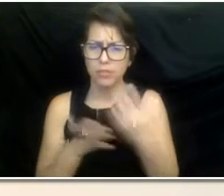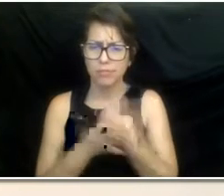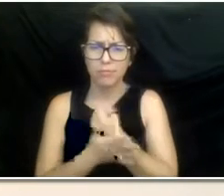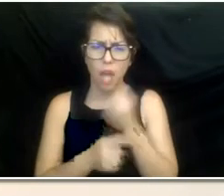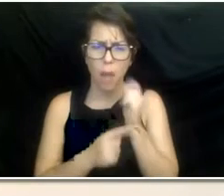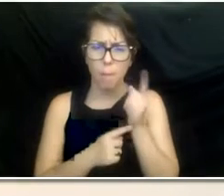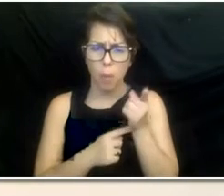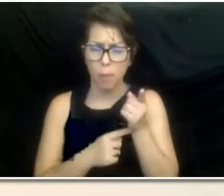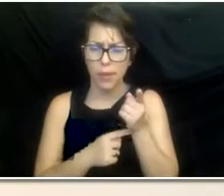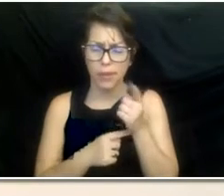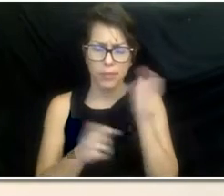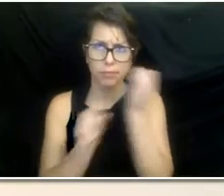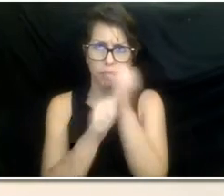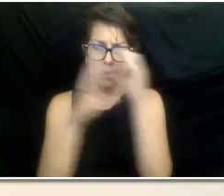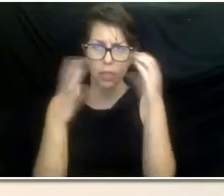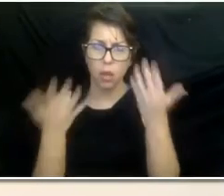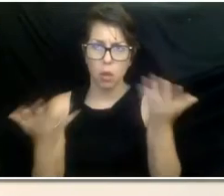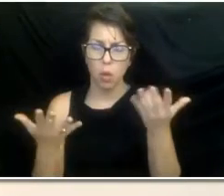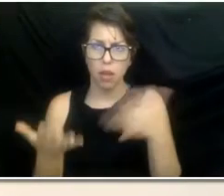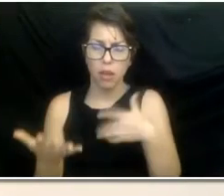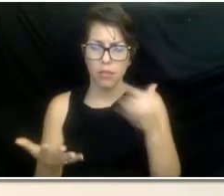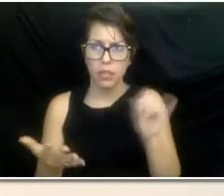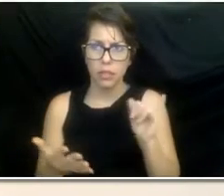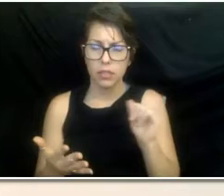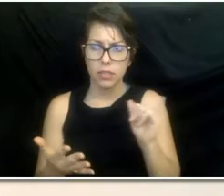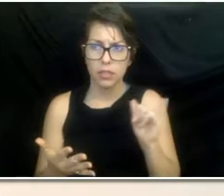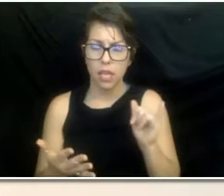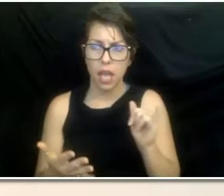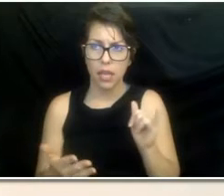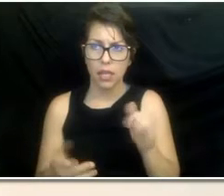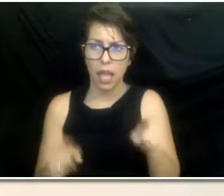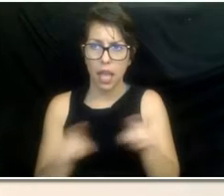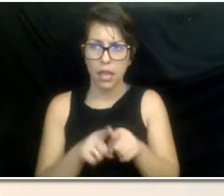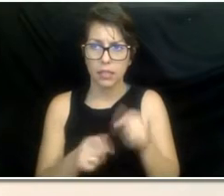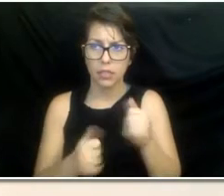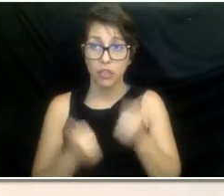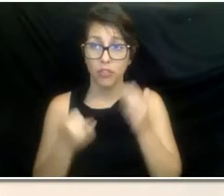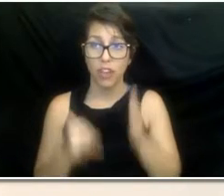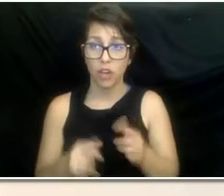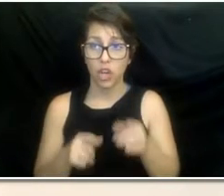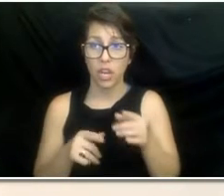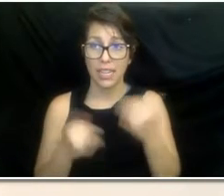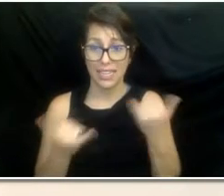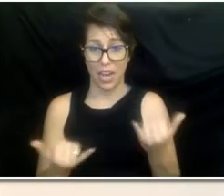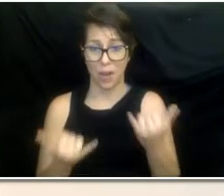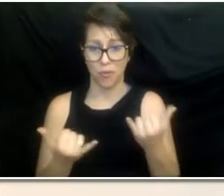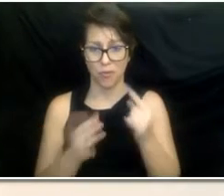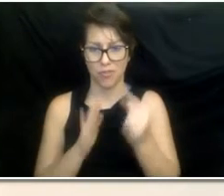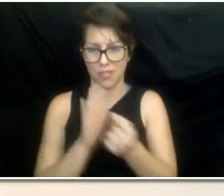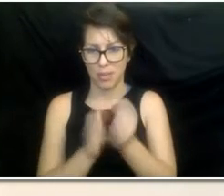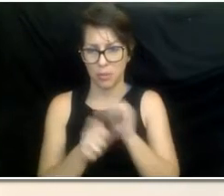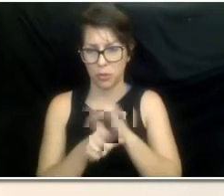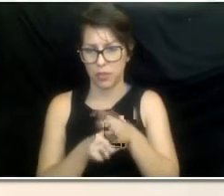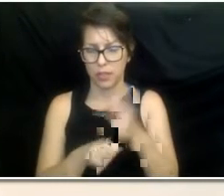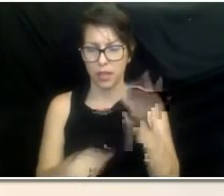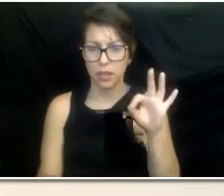time of covid and you are staying in an emergency house so that you can keep you and your two children